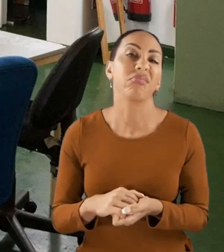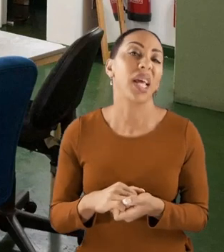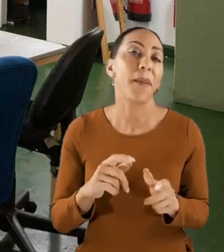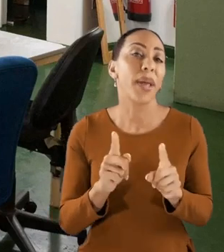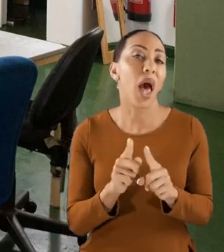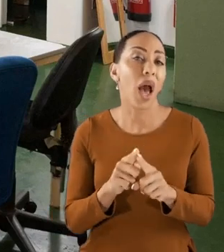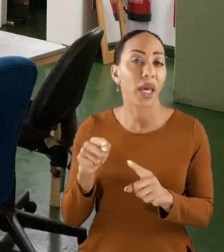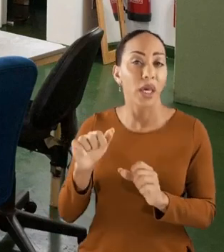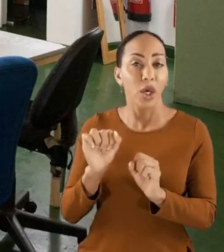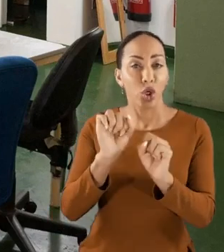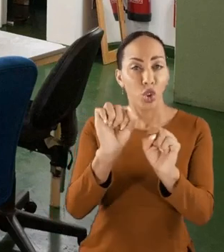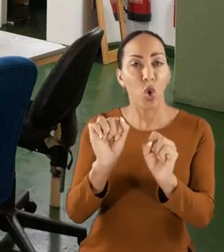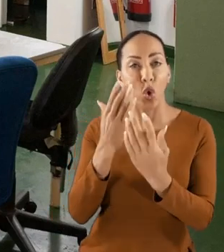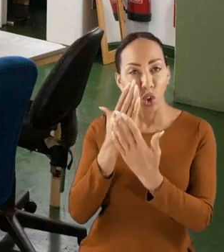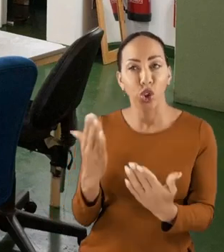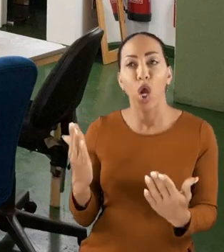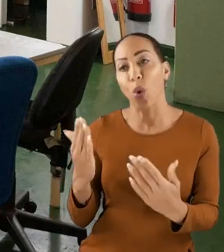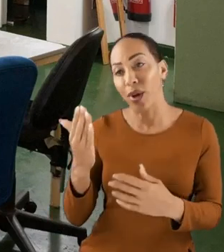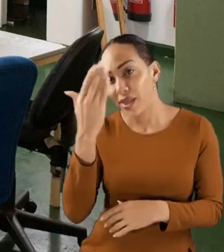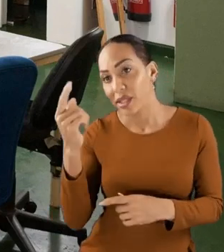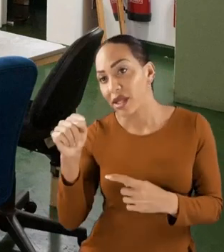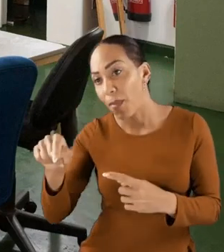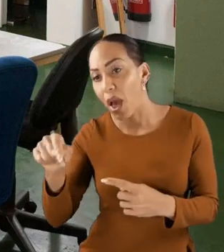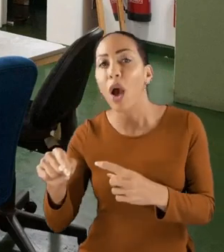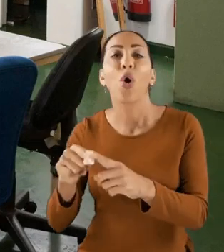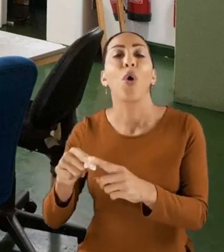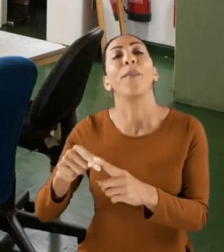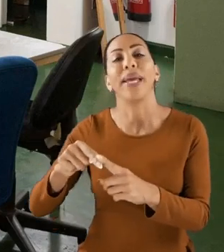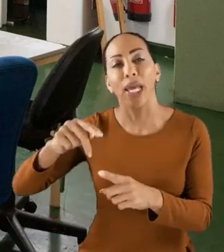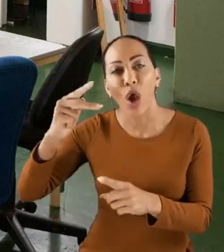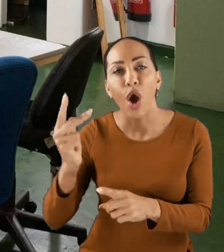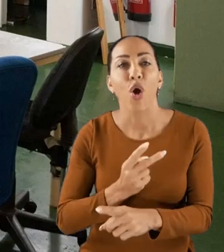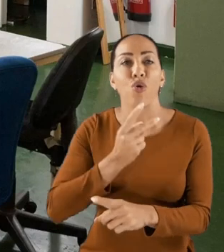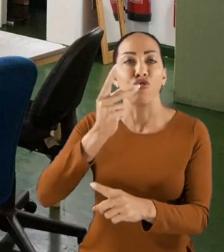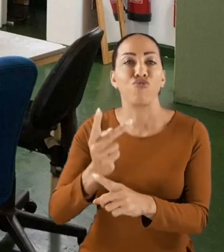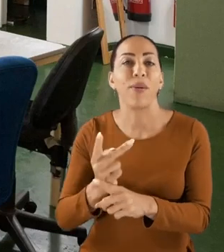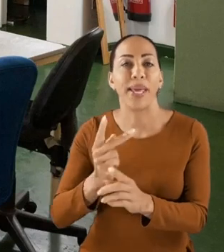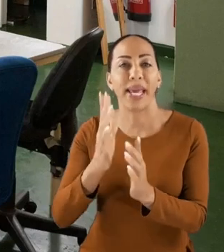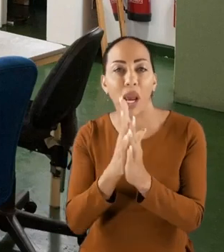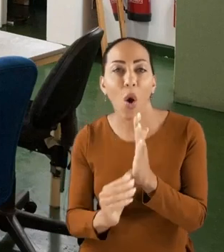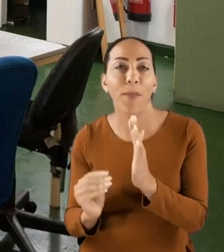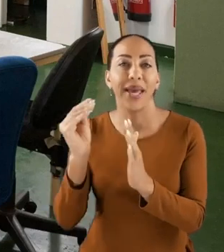So it could be like a representation of that show specifically for online using the telepresence technology.